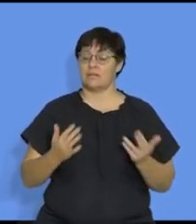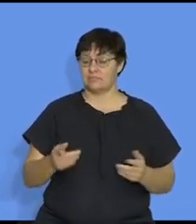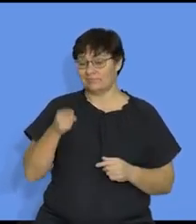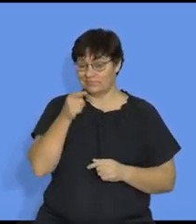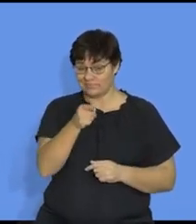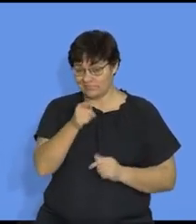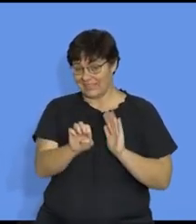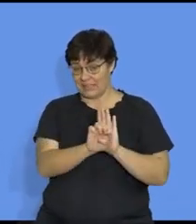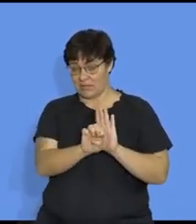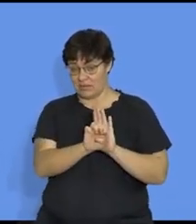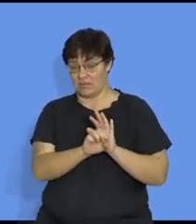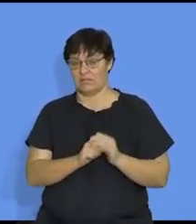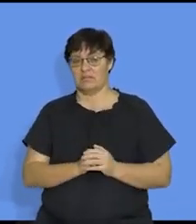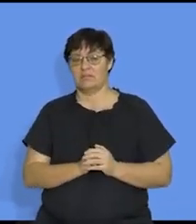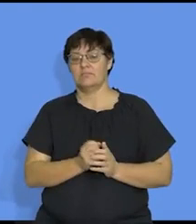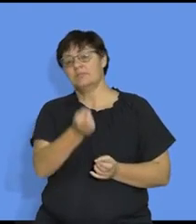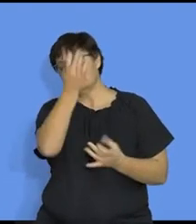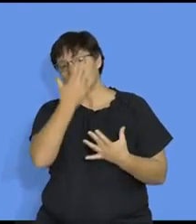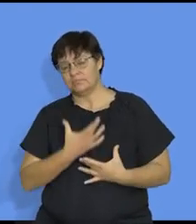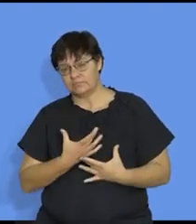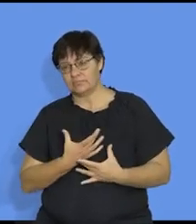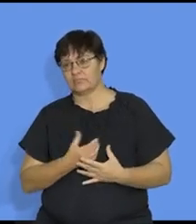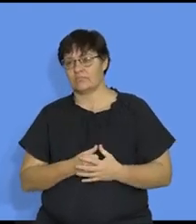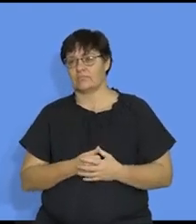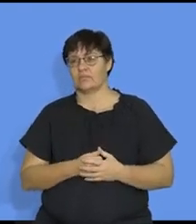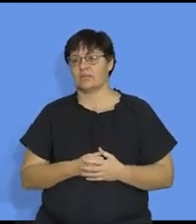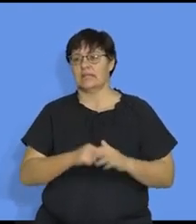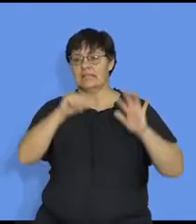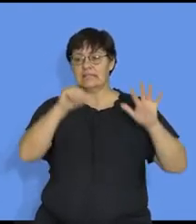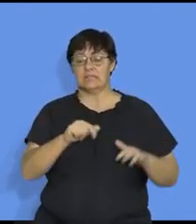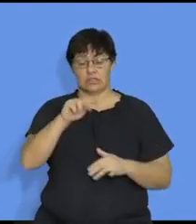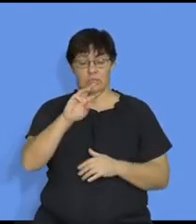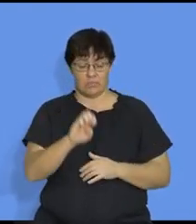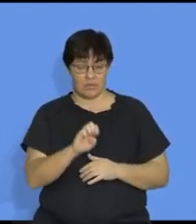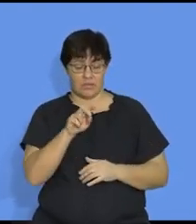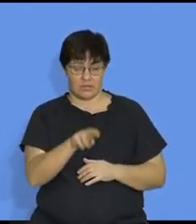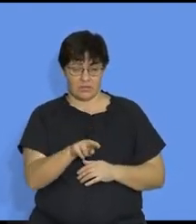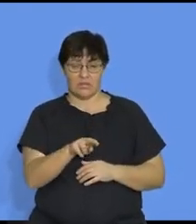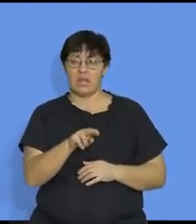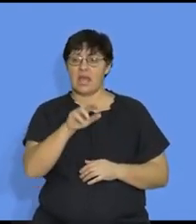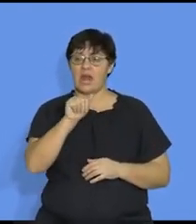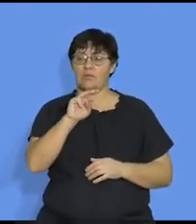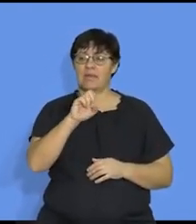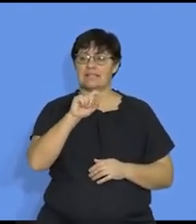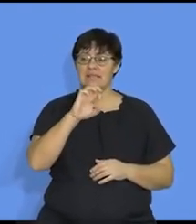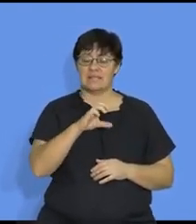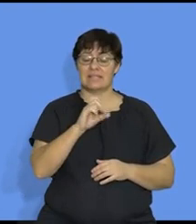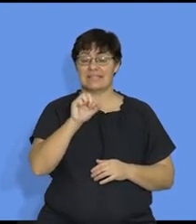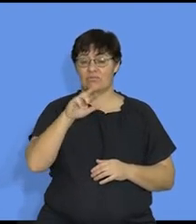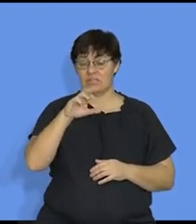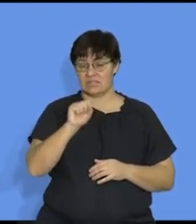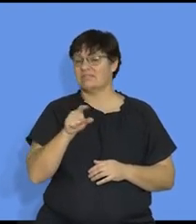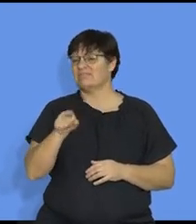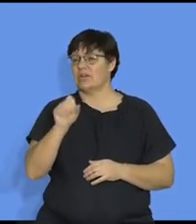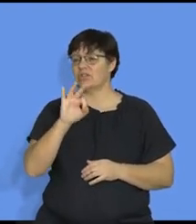So for this example, I've been told that the sixth term of an arithmetic series is